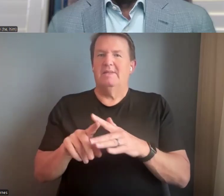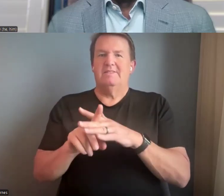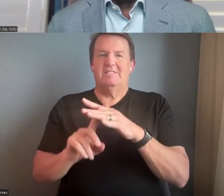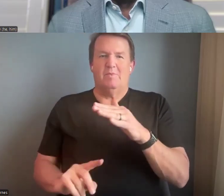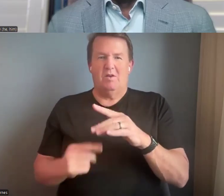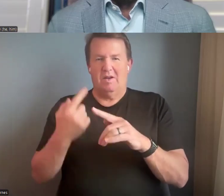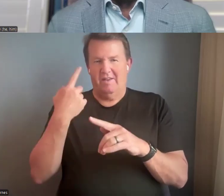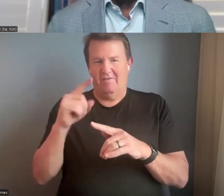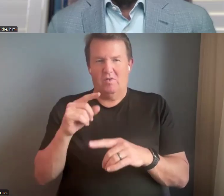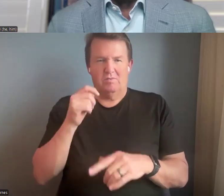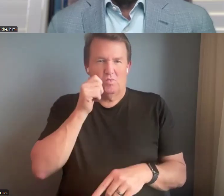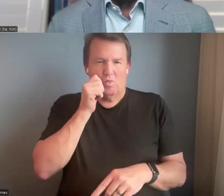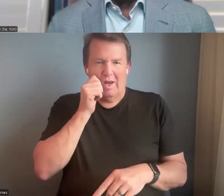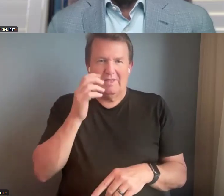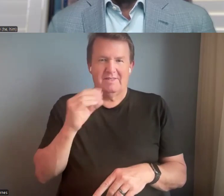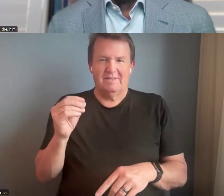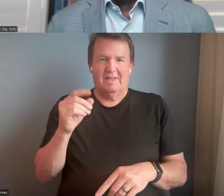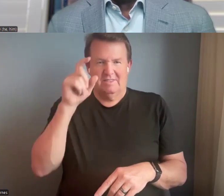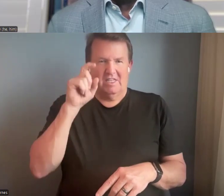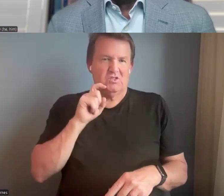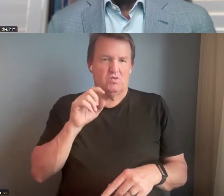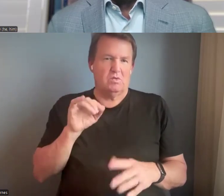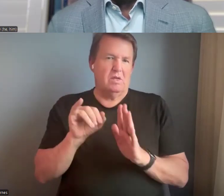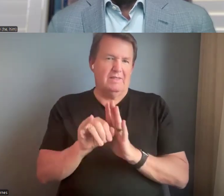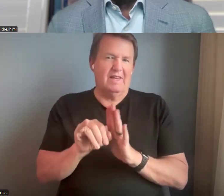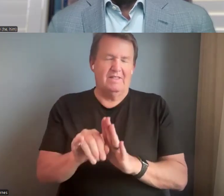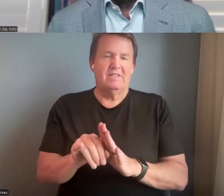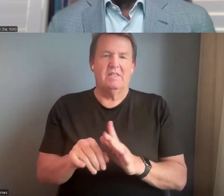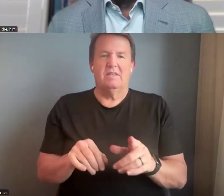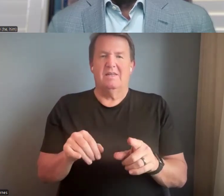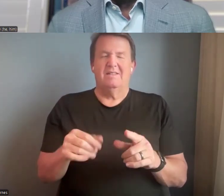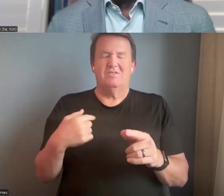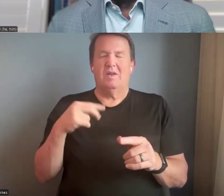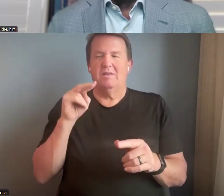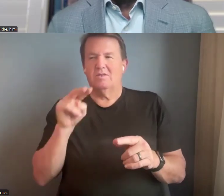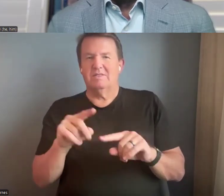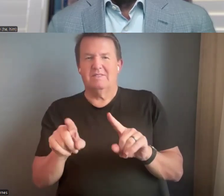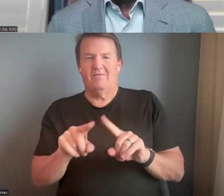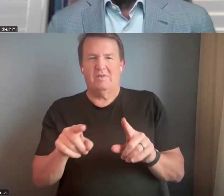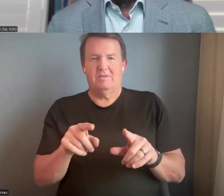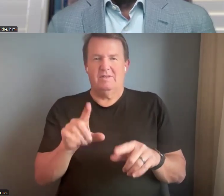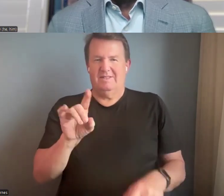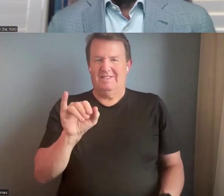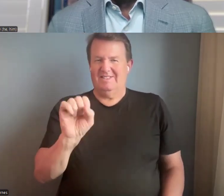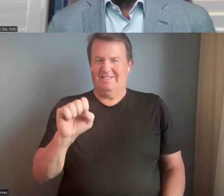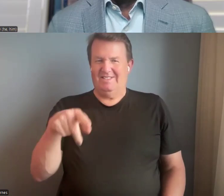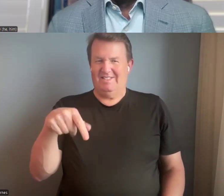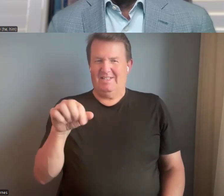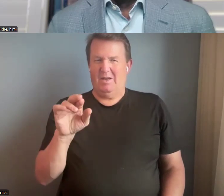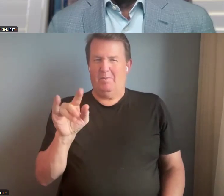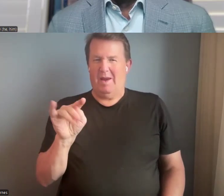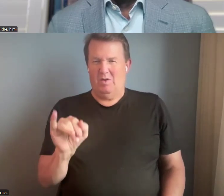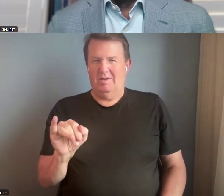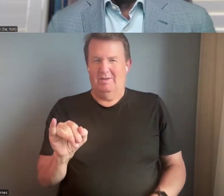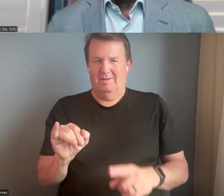sexual identity. And so I, in a lot of different areas, looked at disparities,